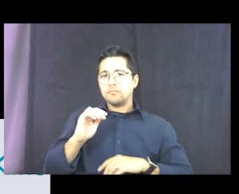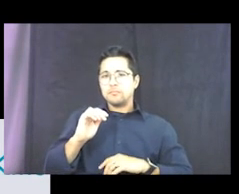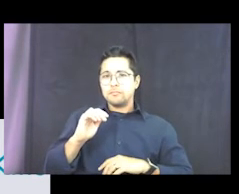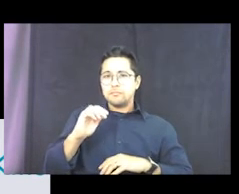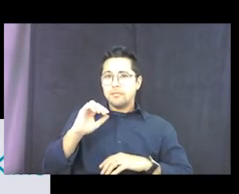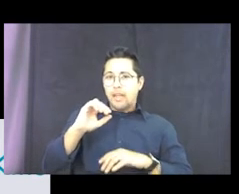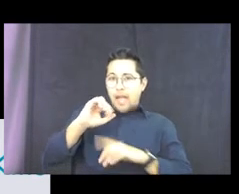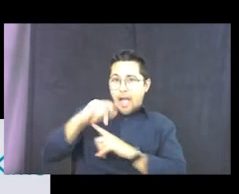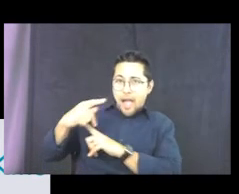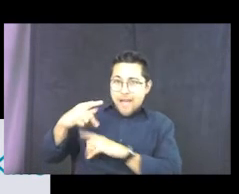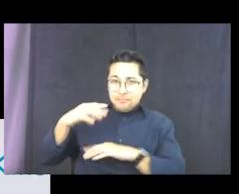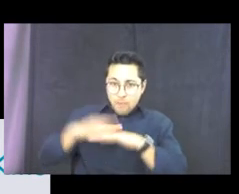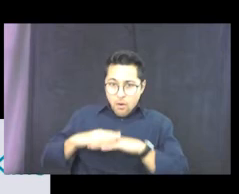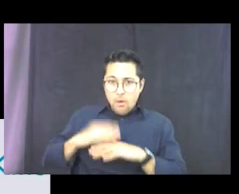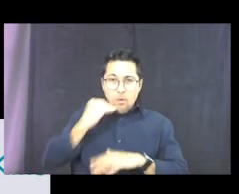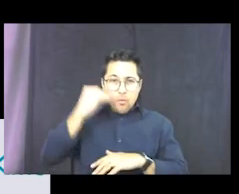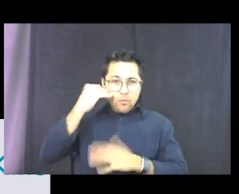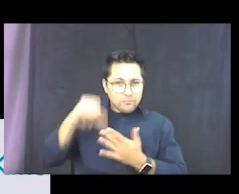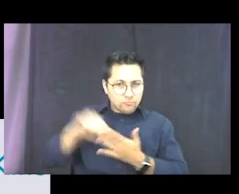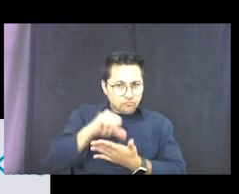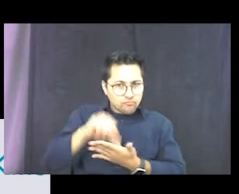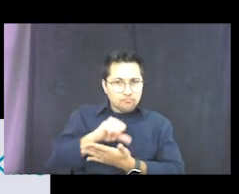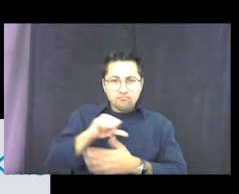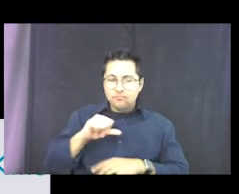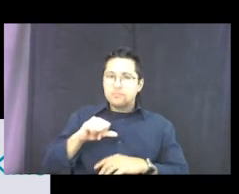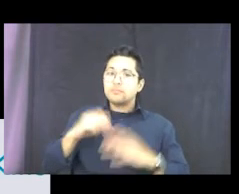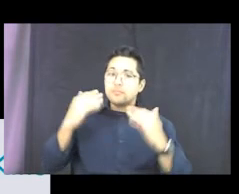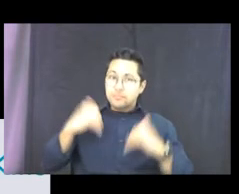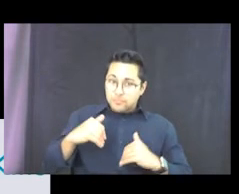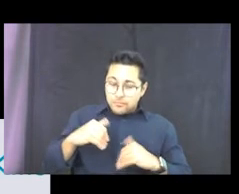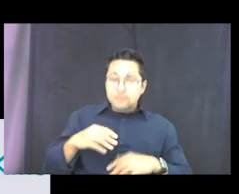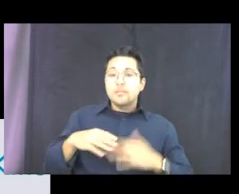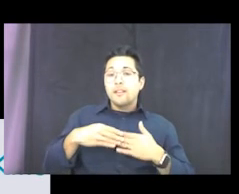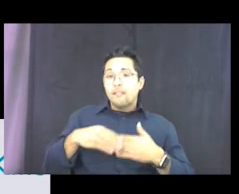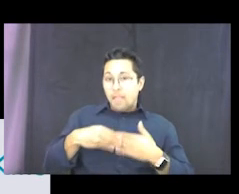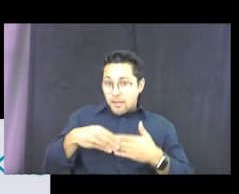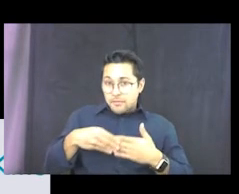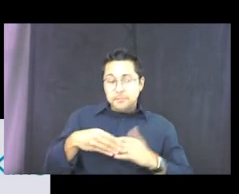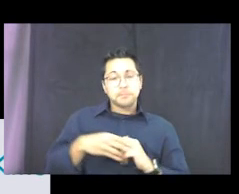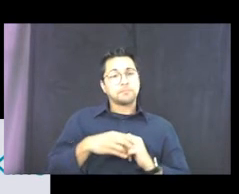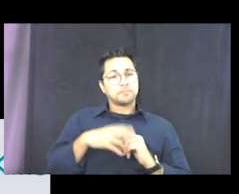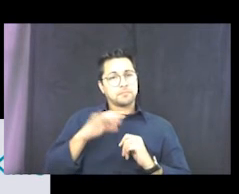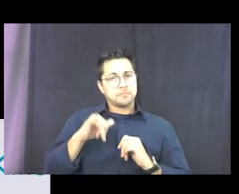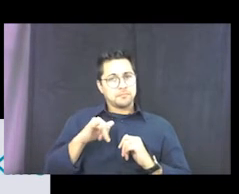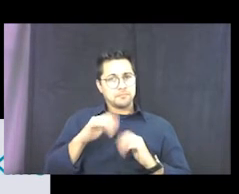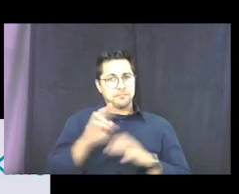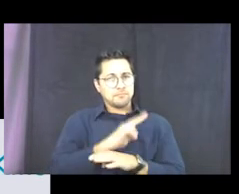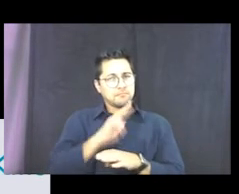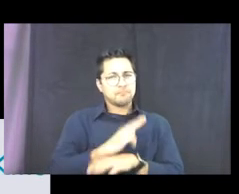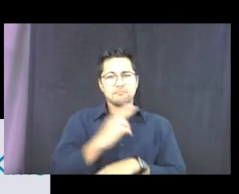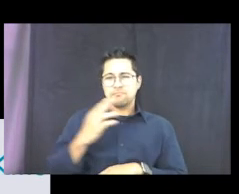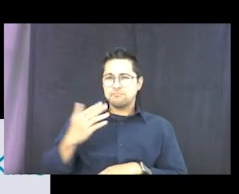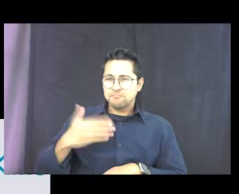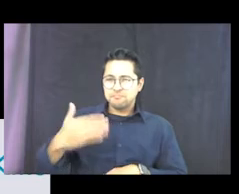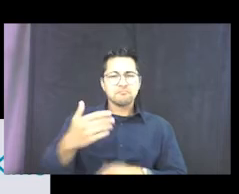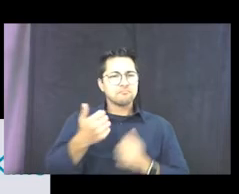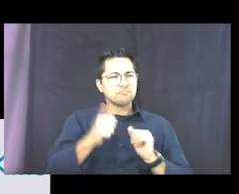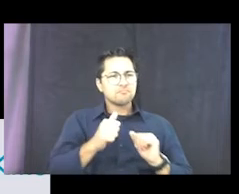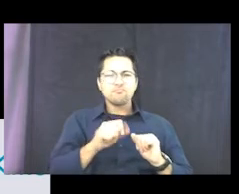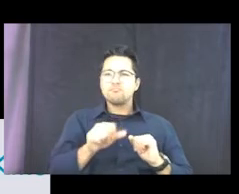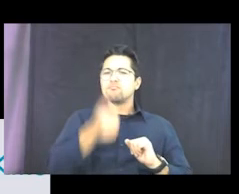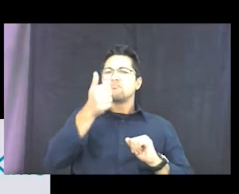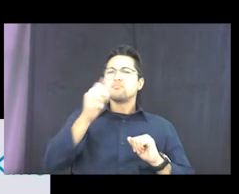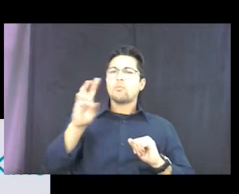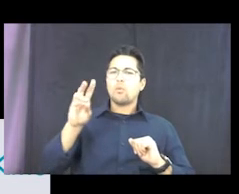home screen, that's definitely called upon. Flexibility is called upon quite often by trying another